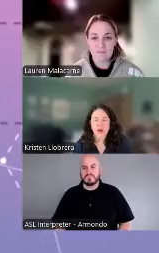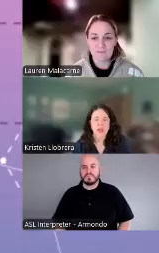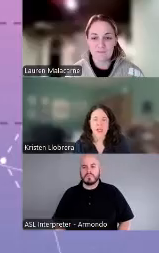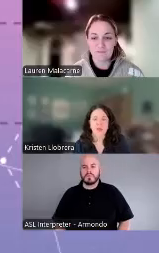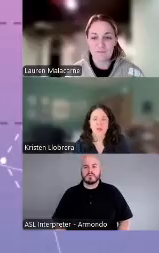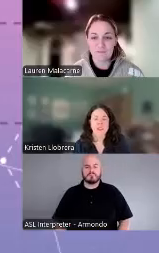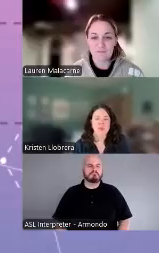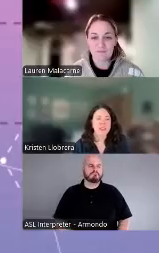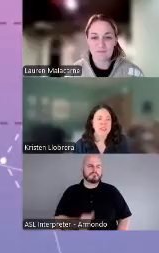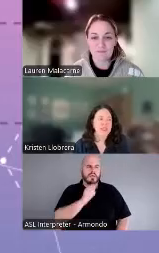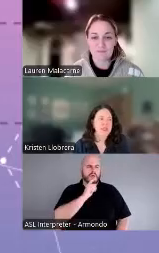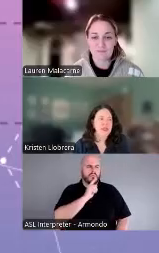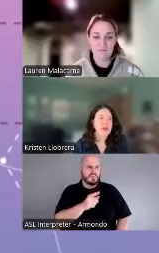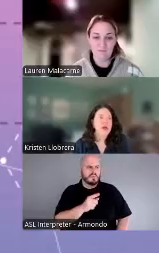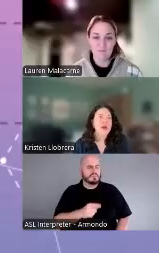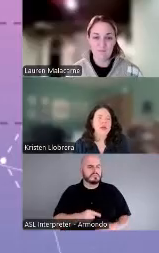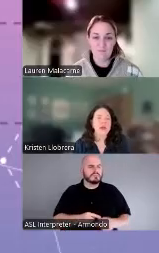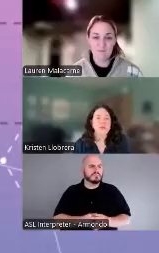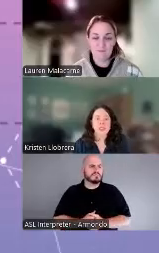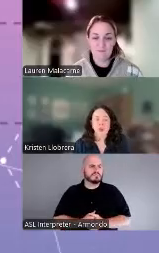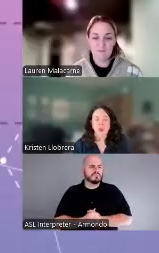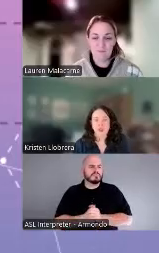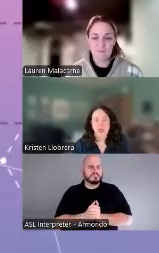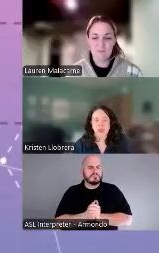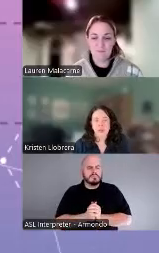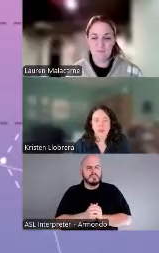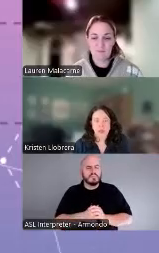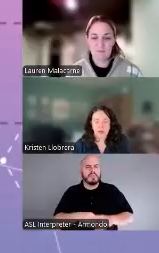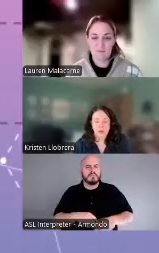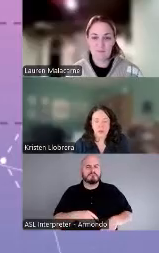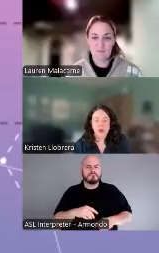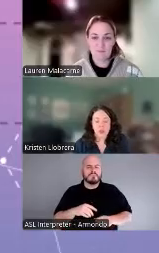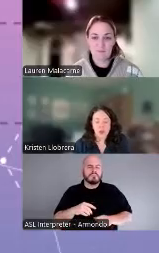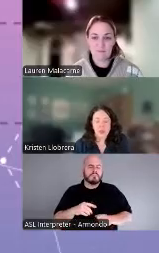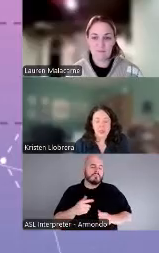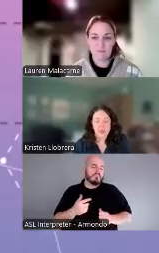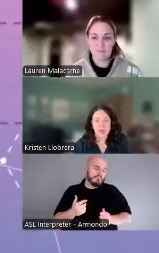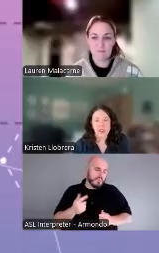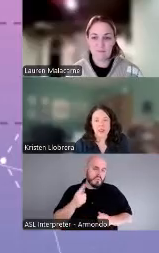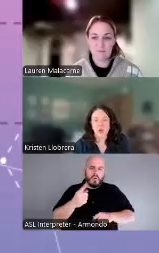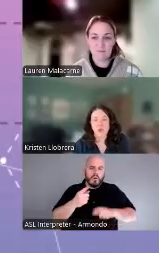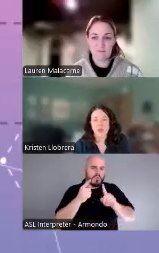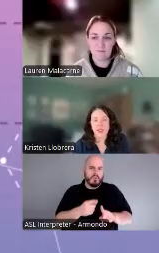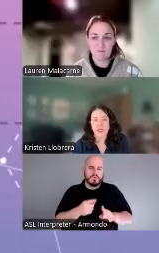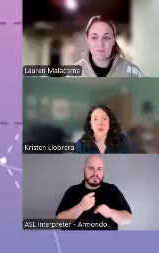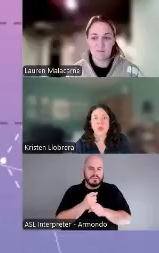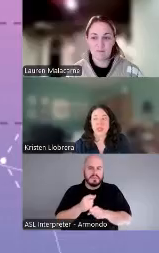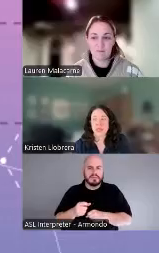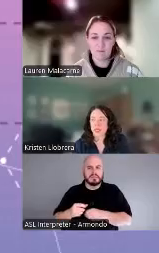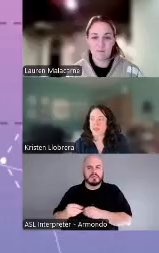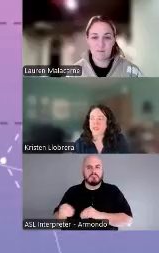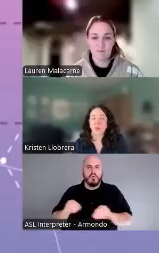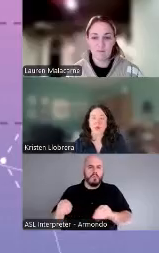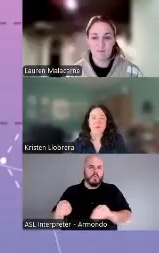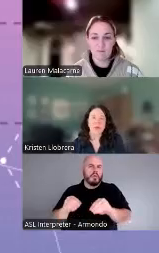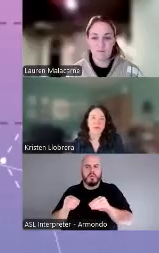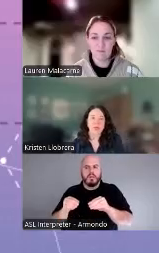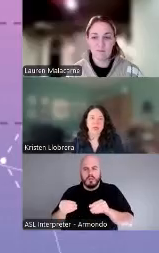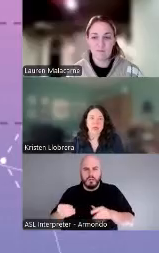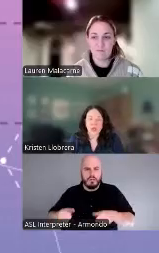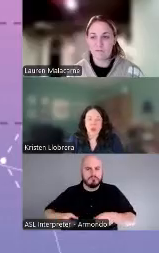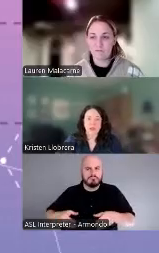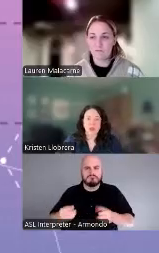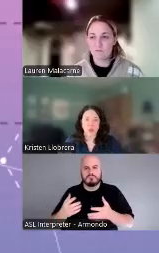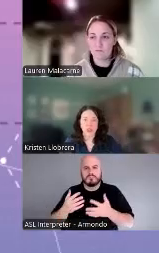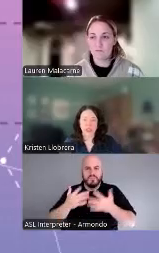No, not really. I mean, we did again because we were trying to, one of the goals is to make this mobile friendly with the thinking that someone might